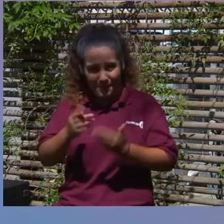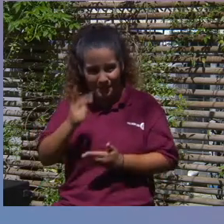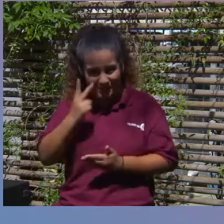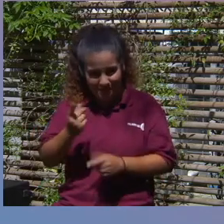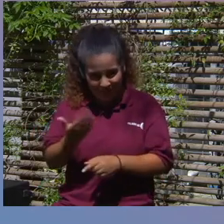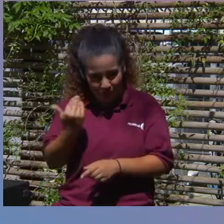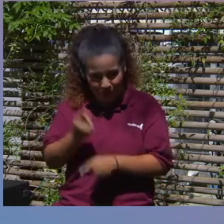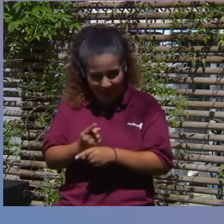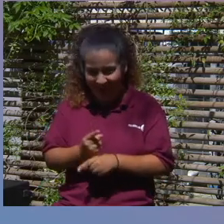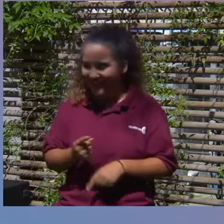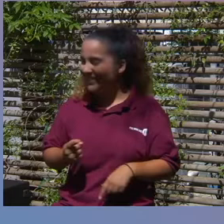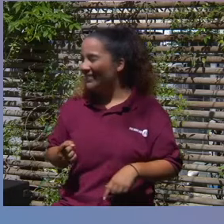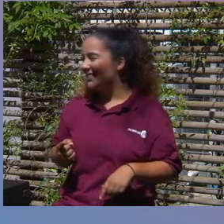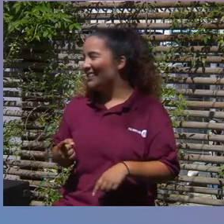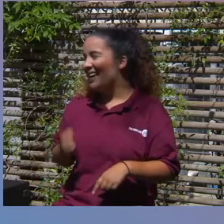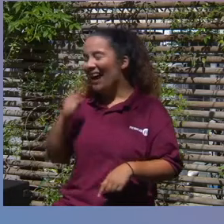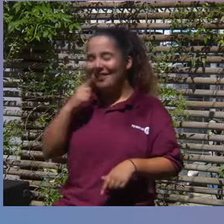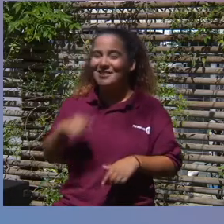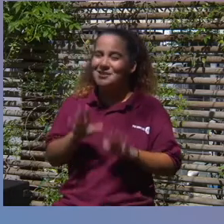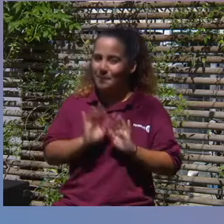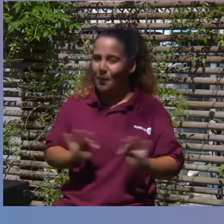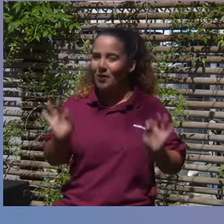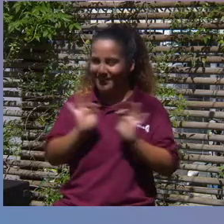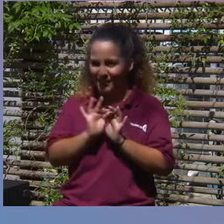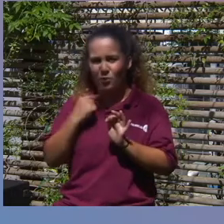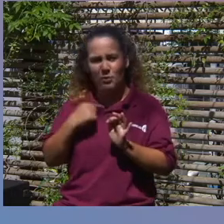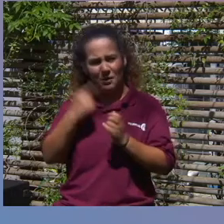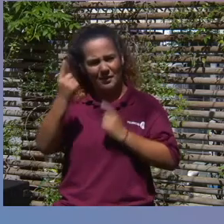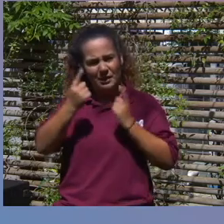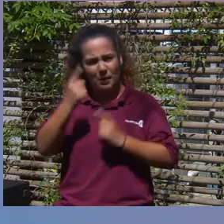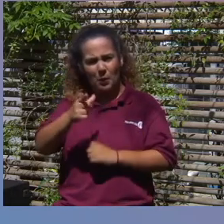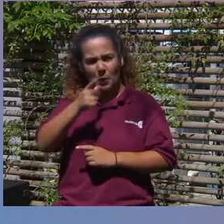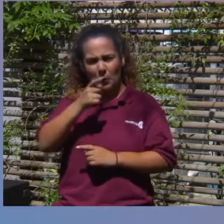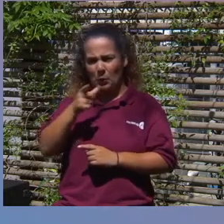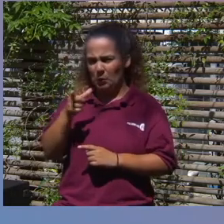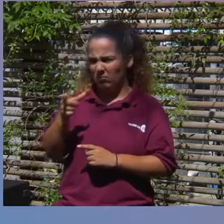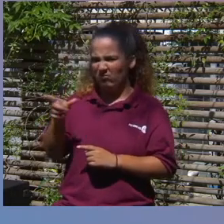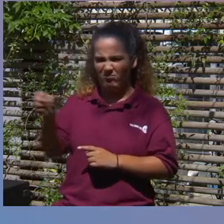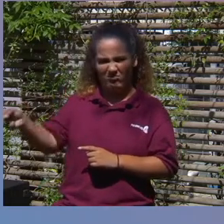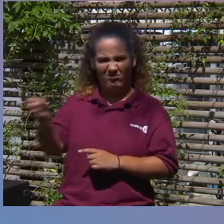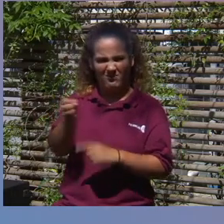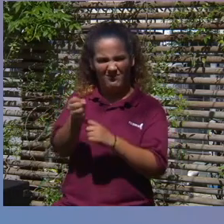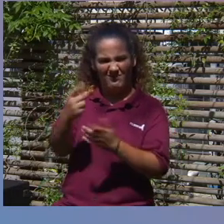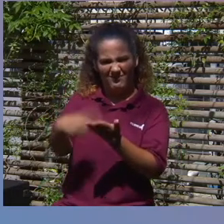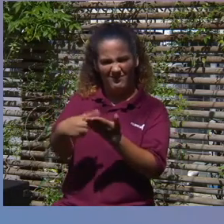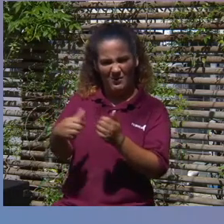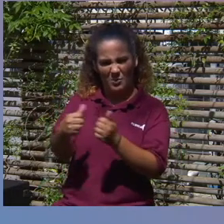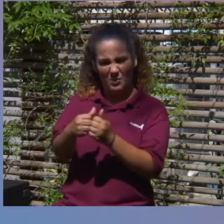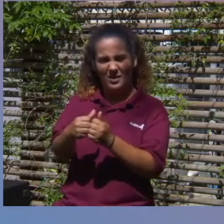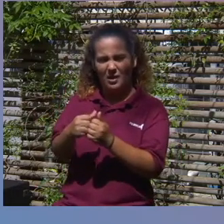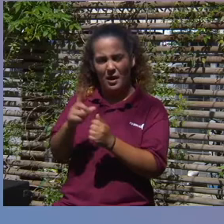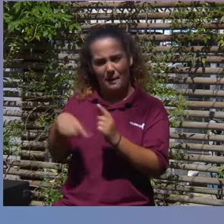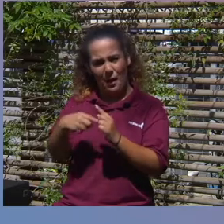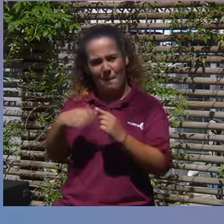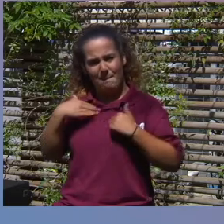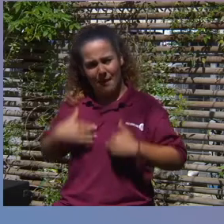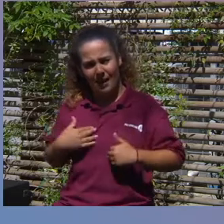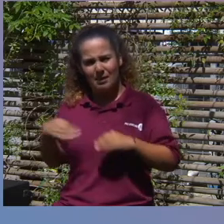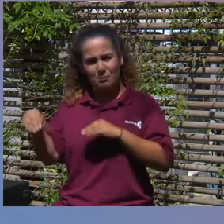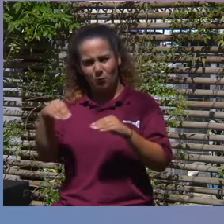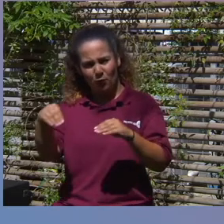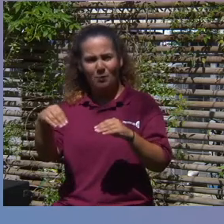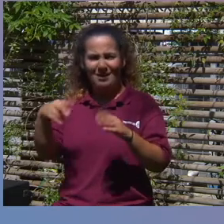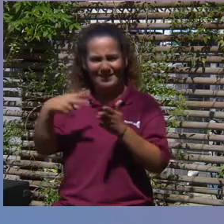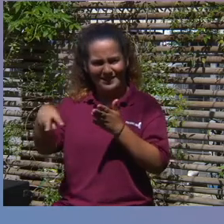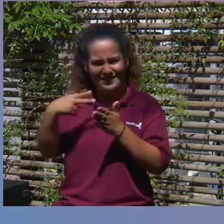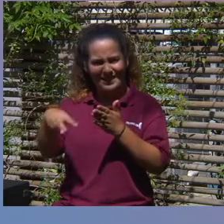news, right? So I think it's just really important. When we were thinking about who could be a person to have this conversation with around body and movement and dance as